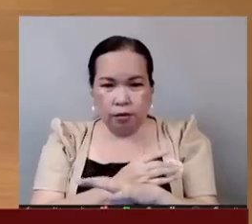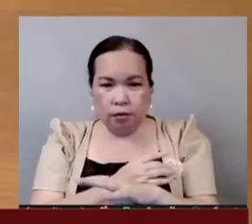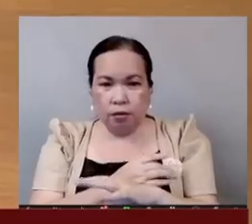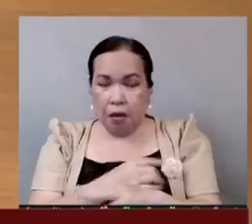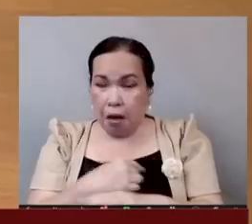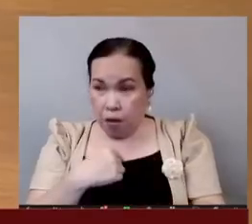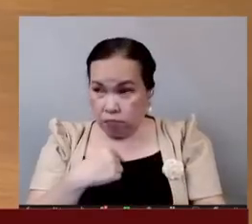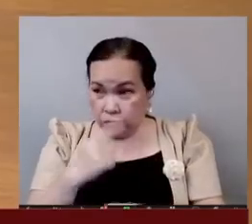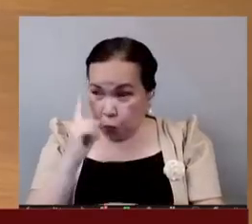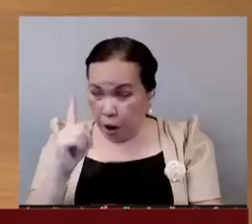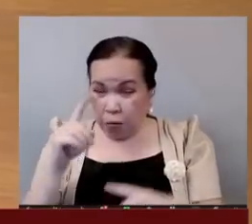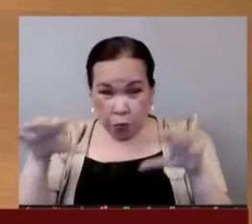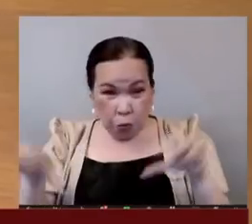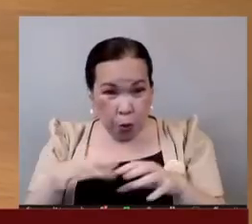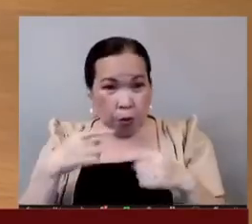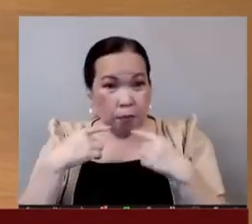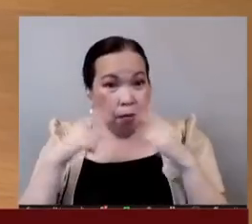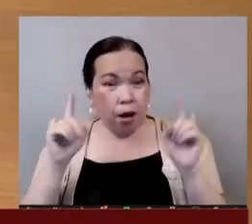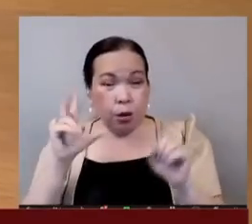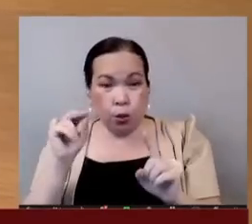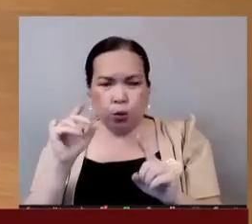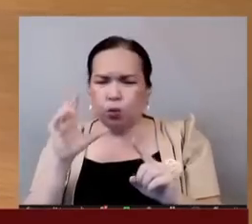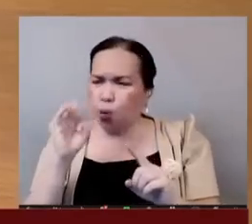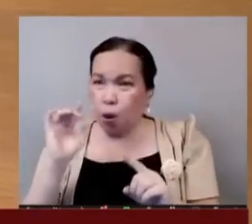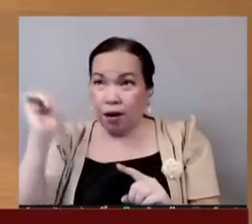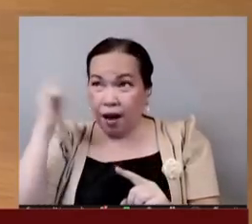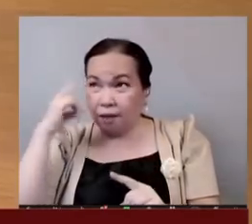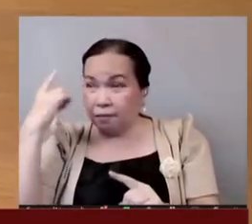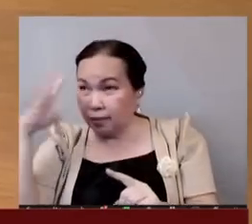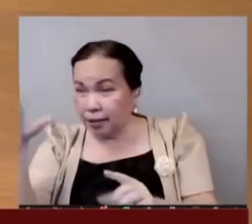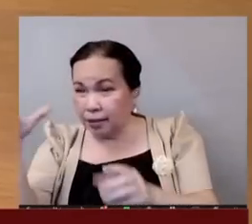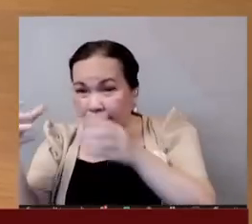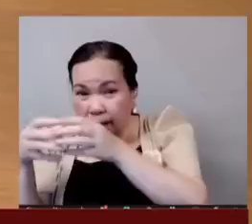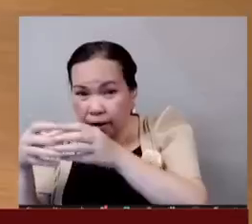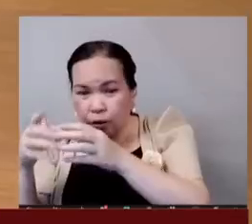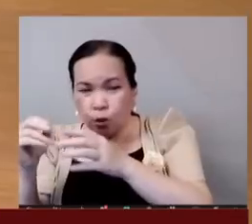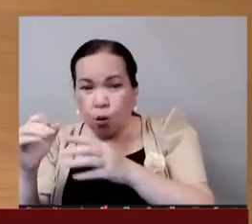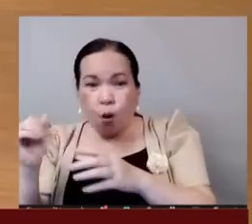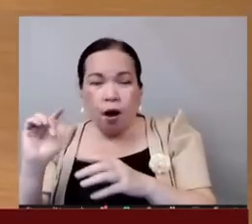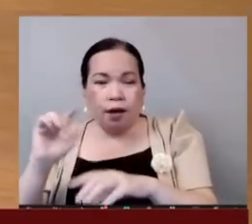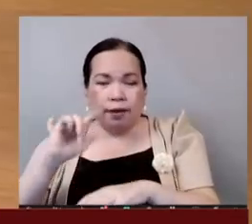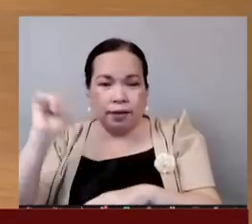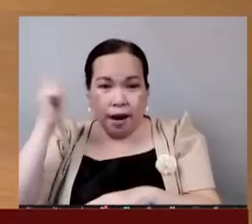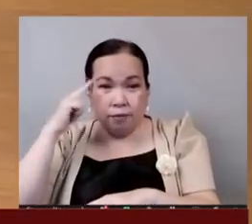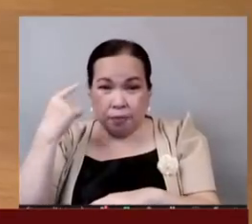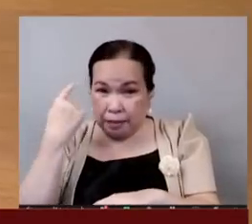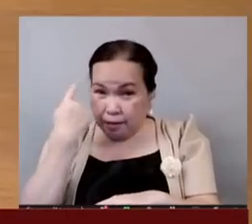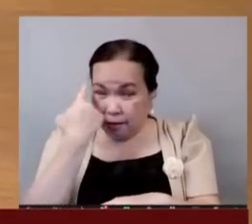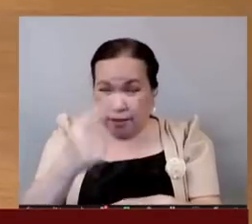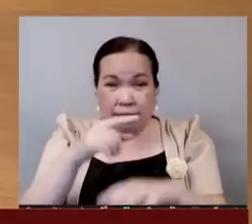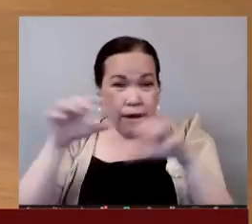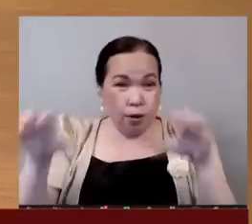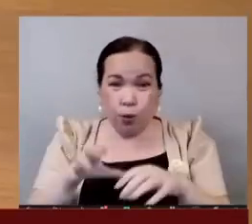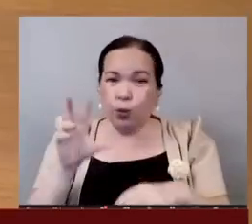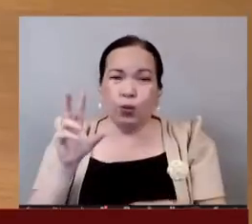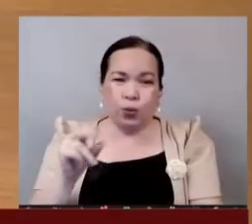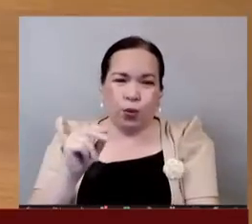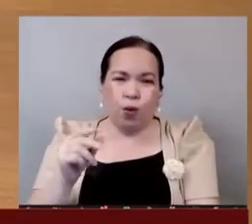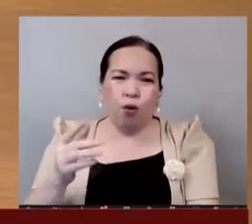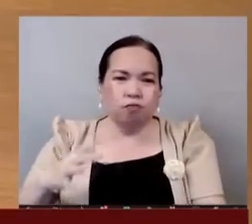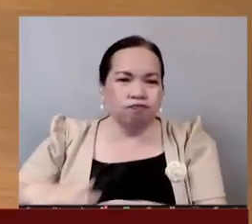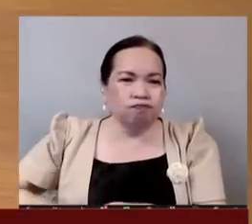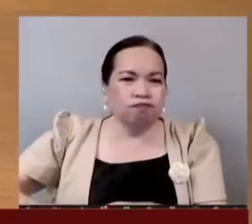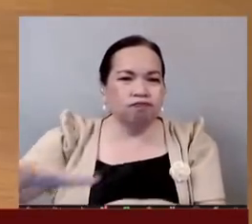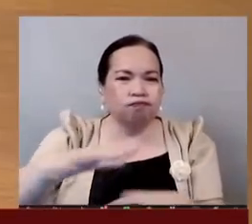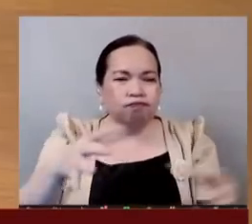person, neither a single branch of government, nor even the whole government acting alone. This is the collective synergy